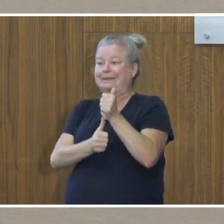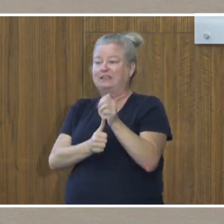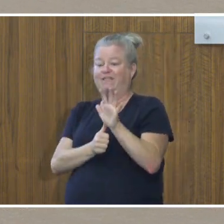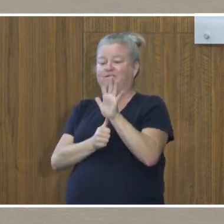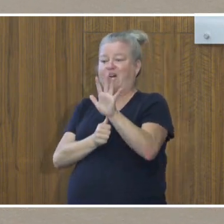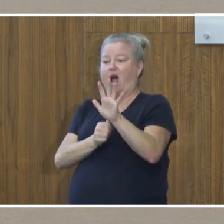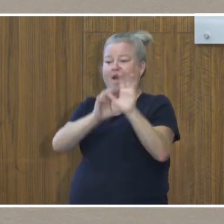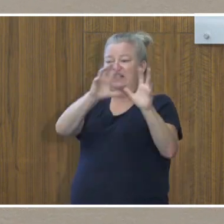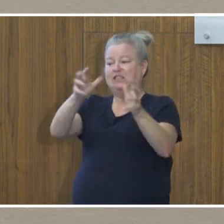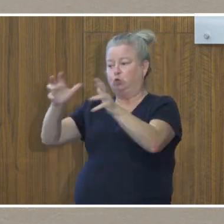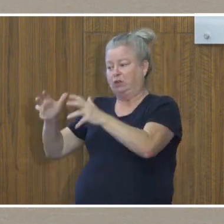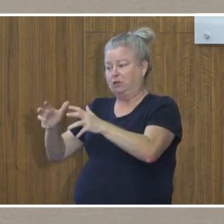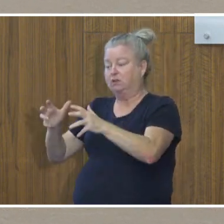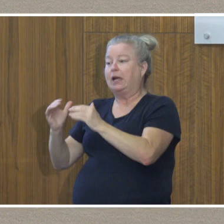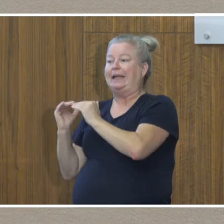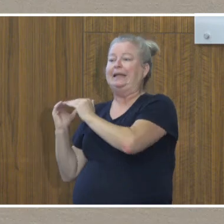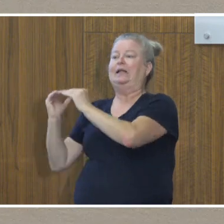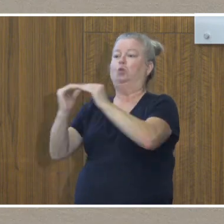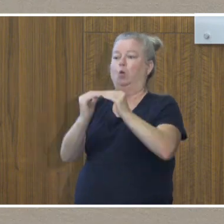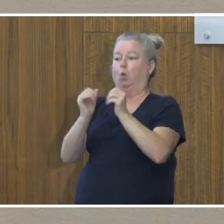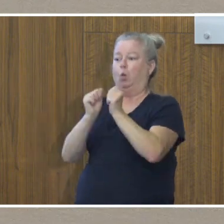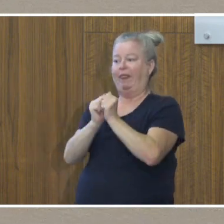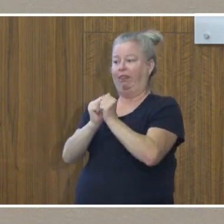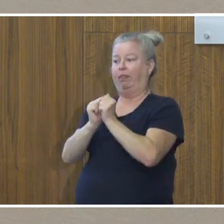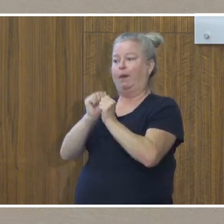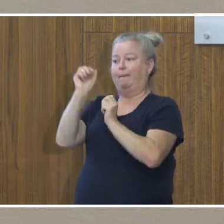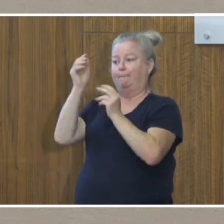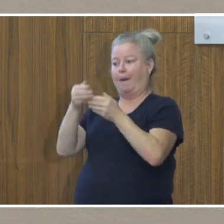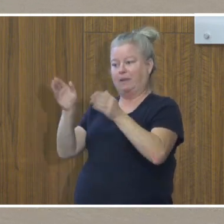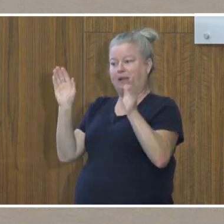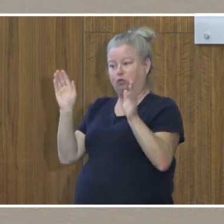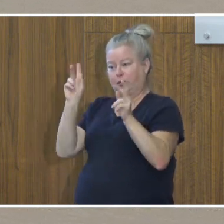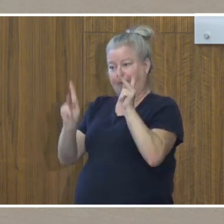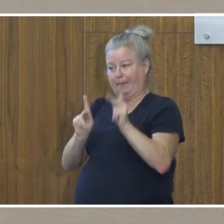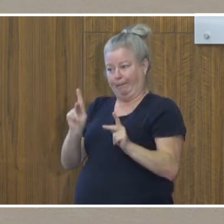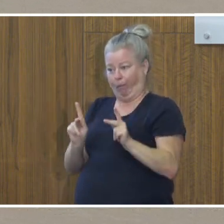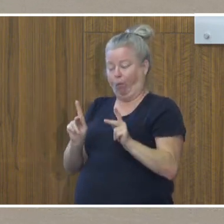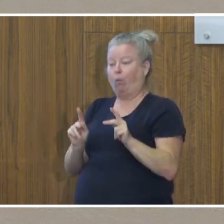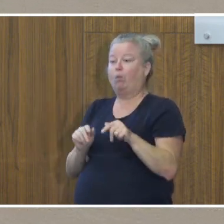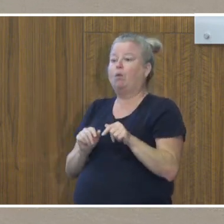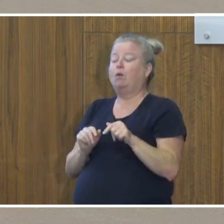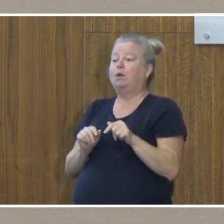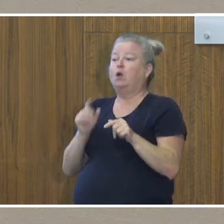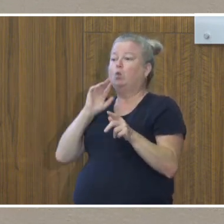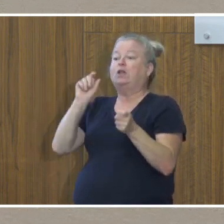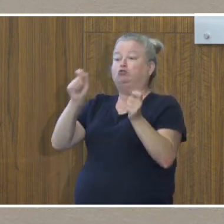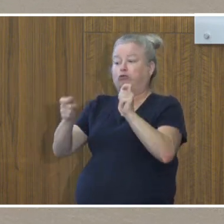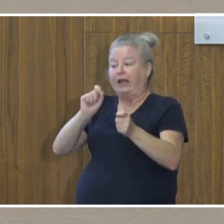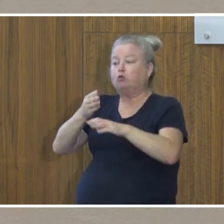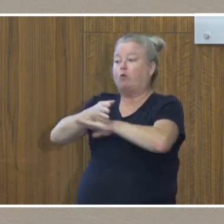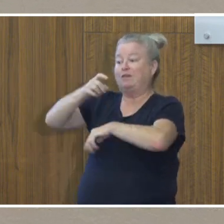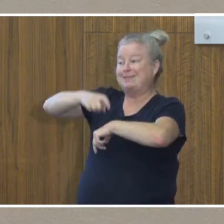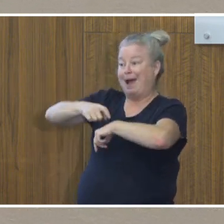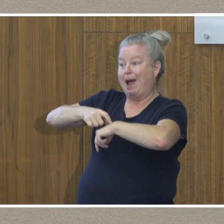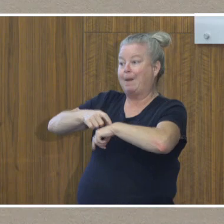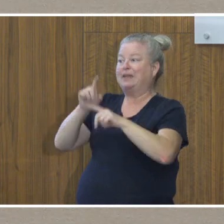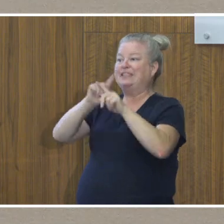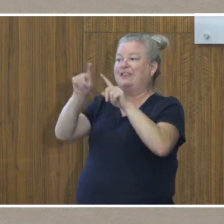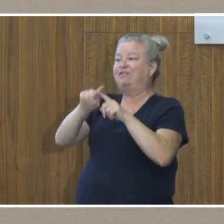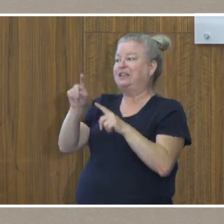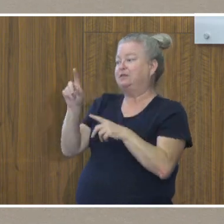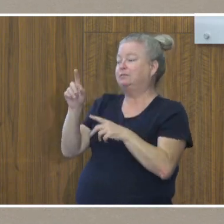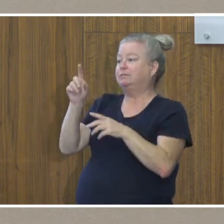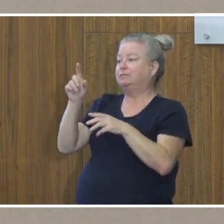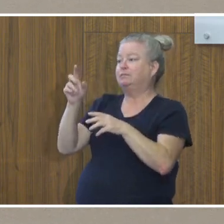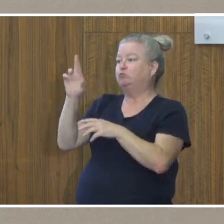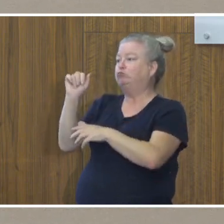are substantially equal in population. The population of districts changes over time at different rates. So after the census,